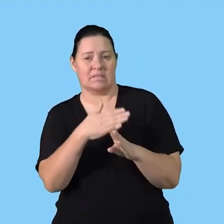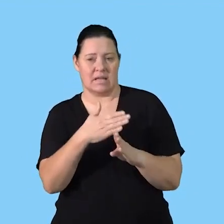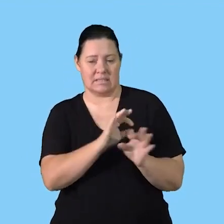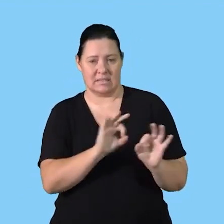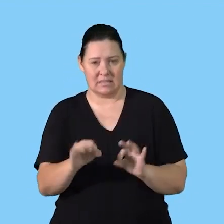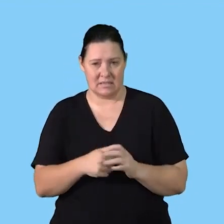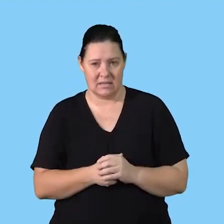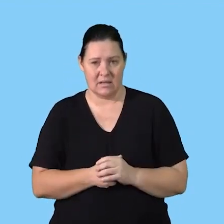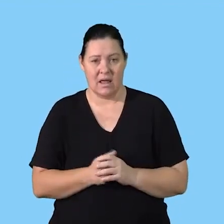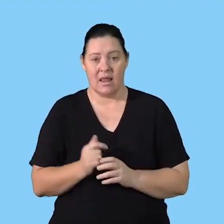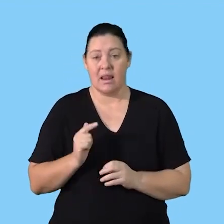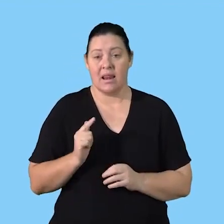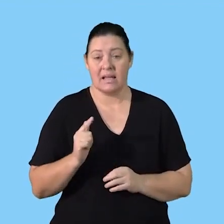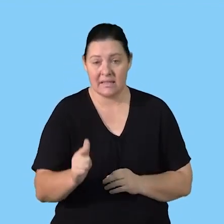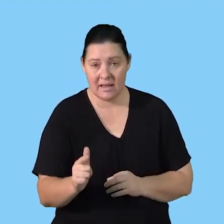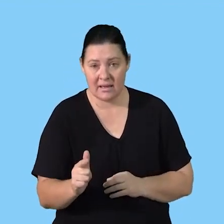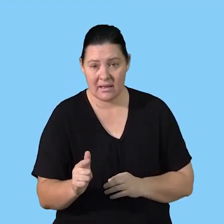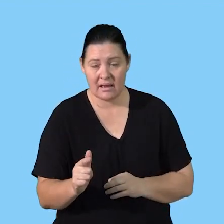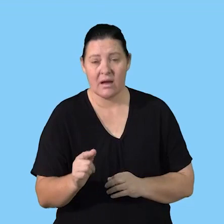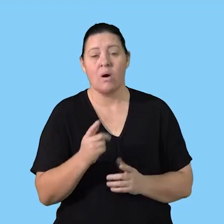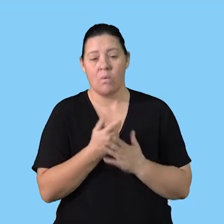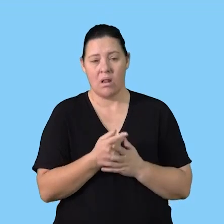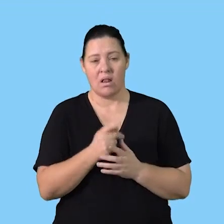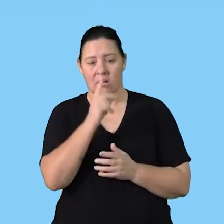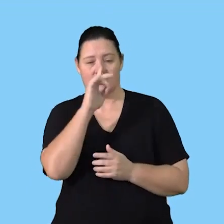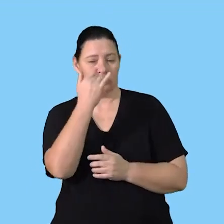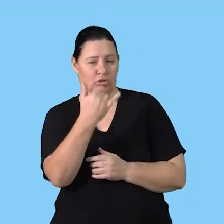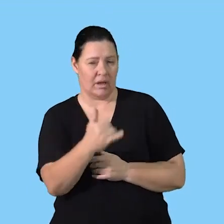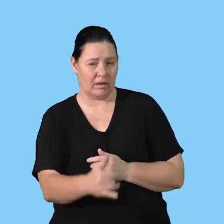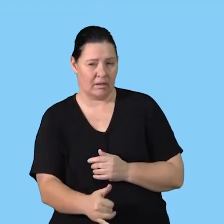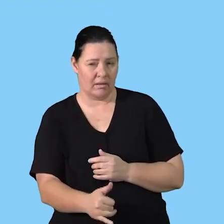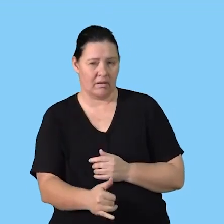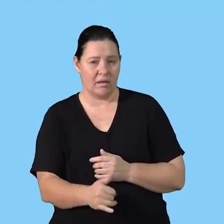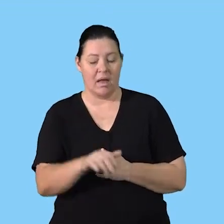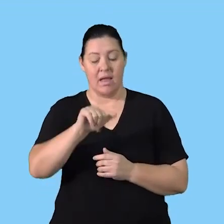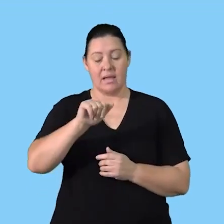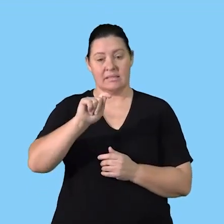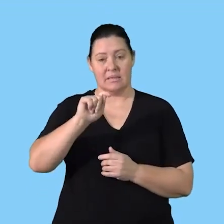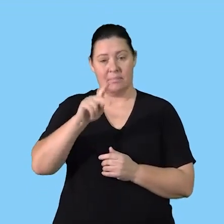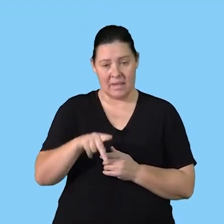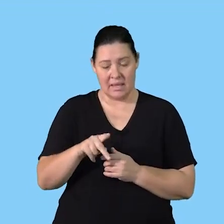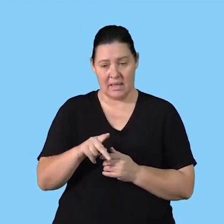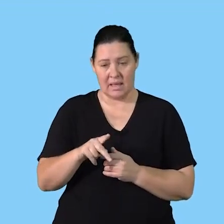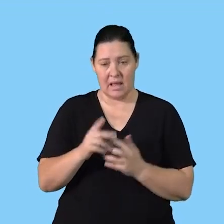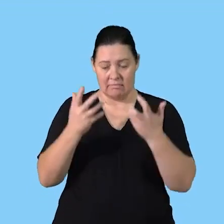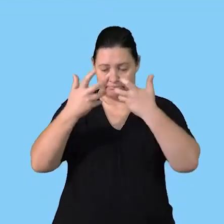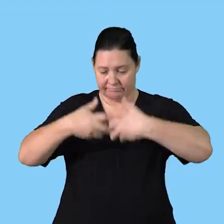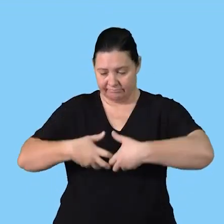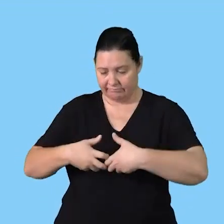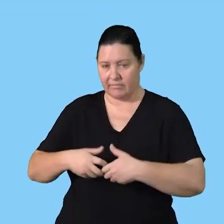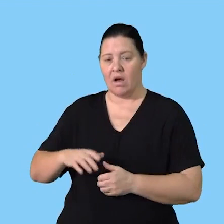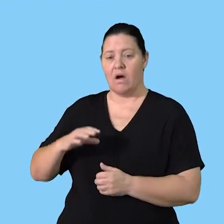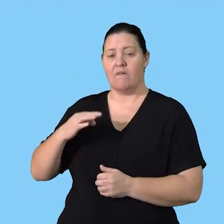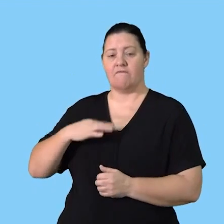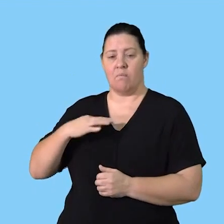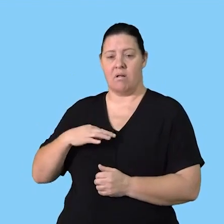of these tasks. And later, we will be also checking if our annual teaching plans are aligned to